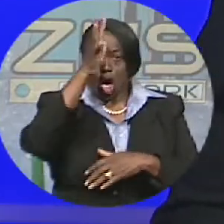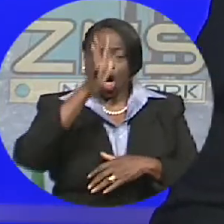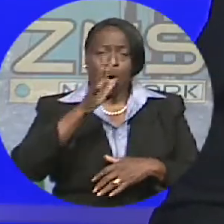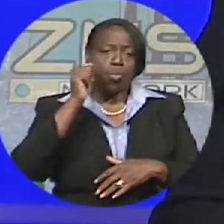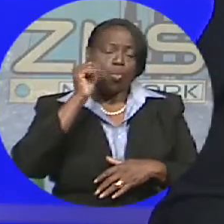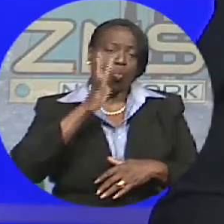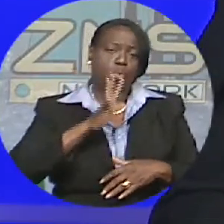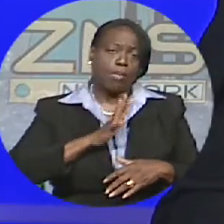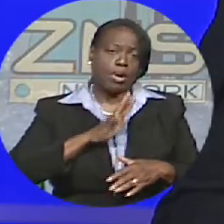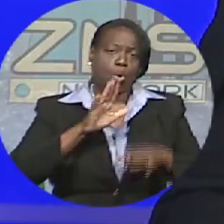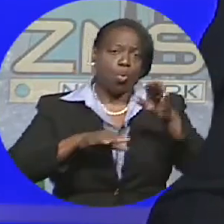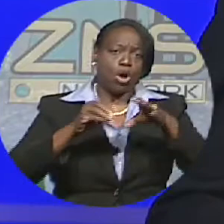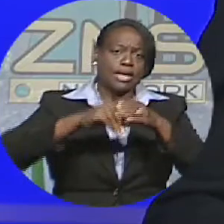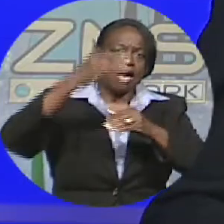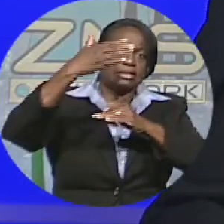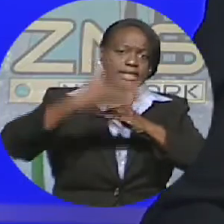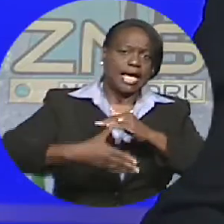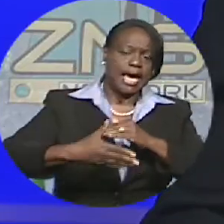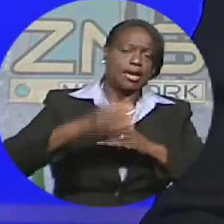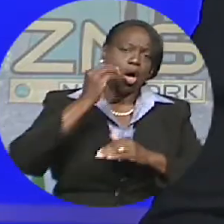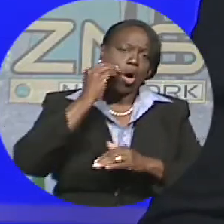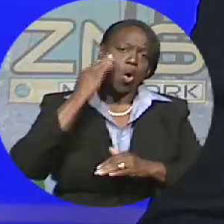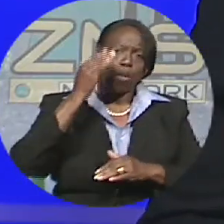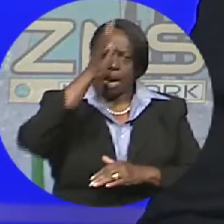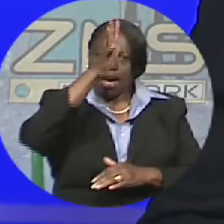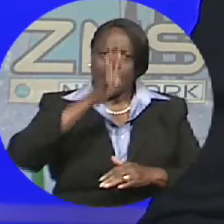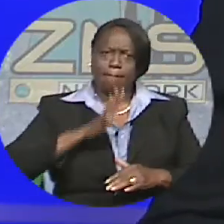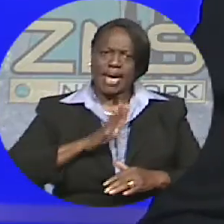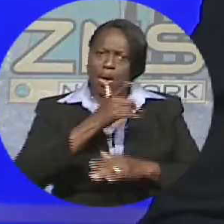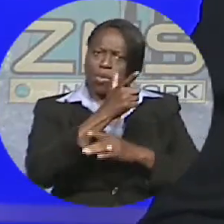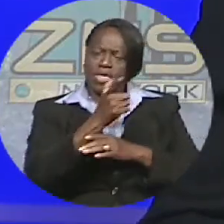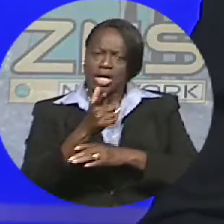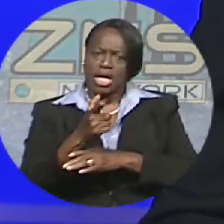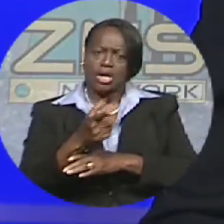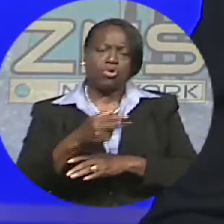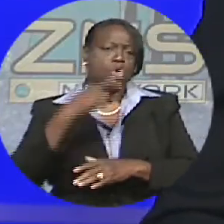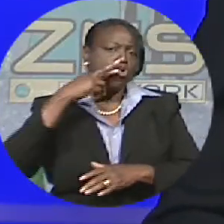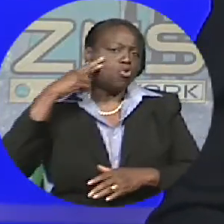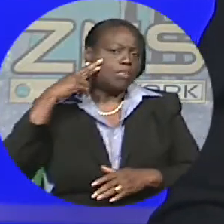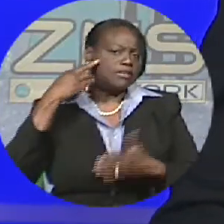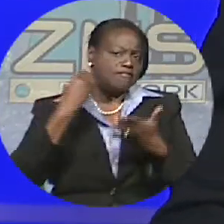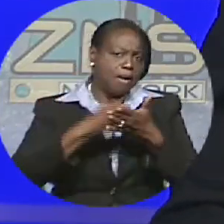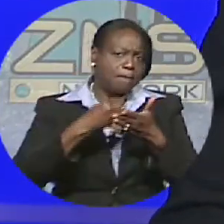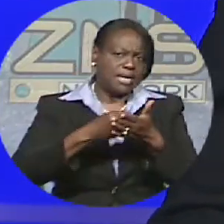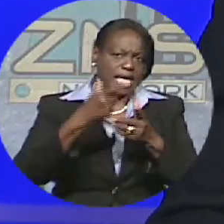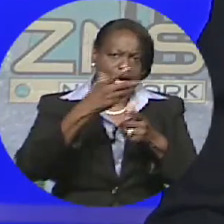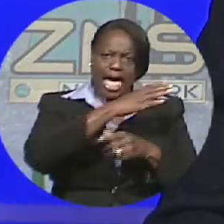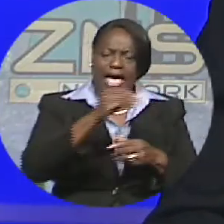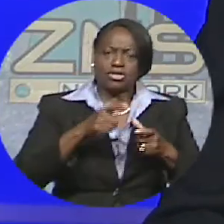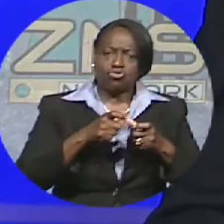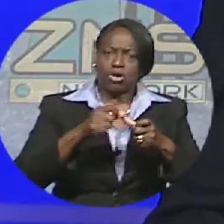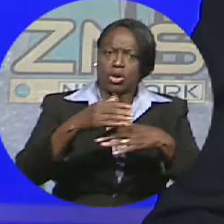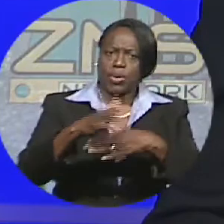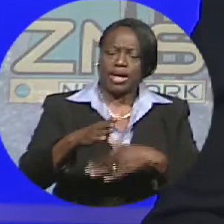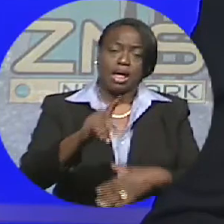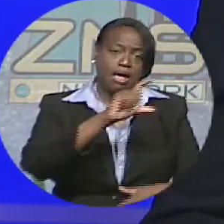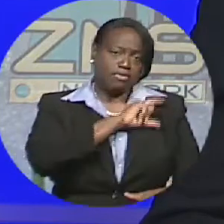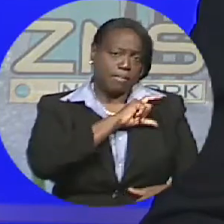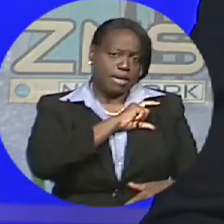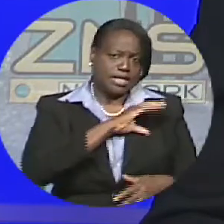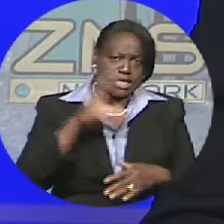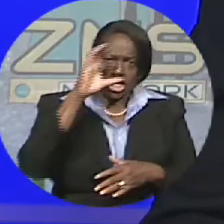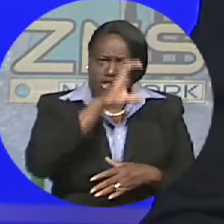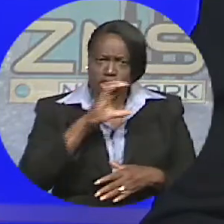at Theodore Lane off John F. Kennedy Drive when a man armed with a handgun robbed her of cash and fled on foot. Police launched an